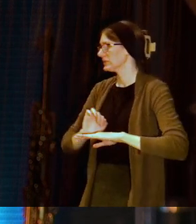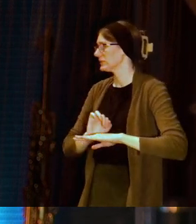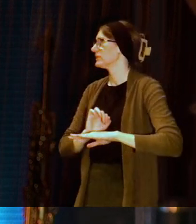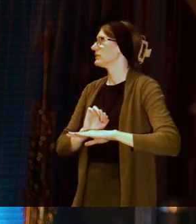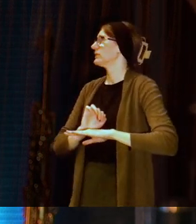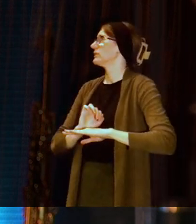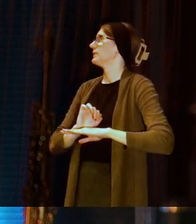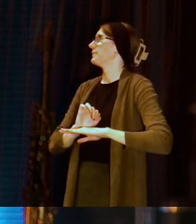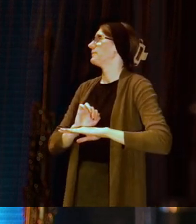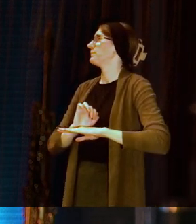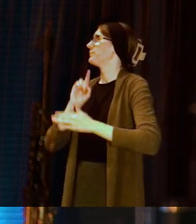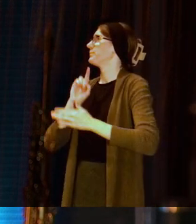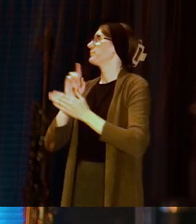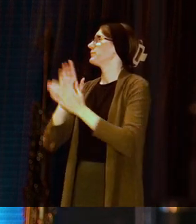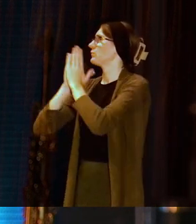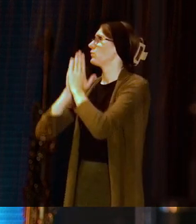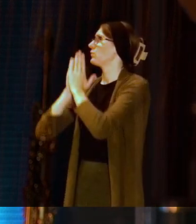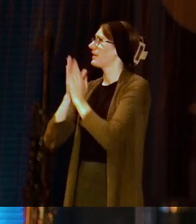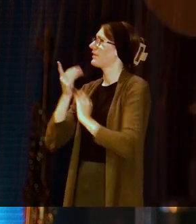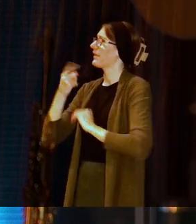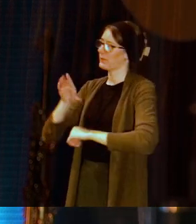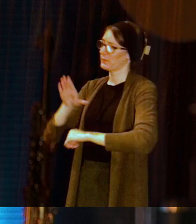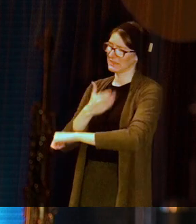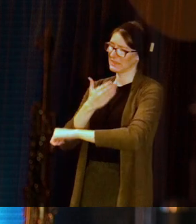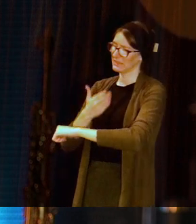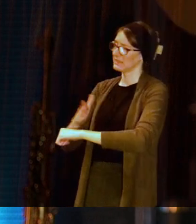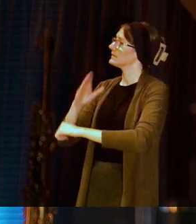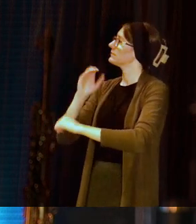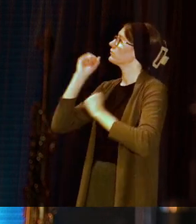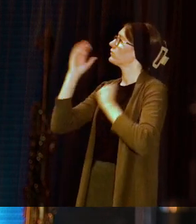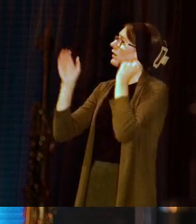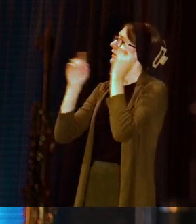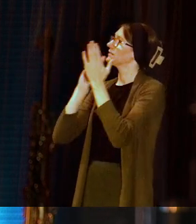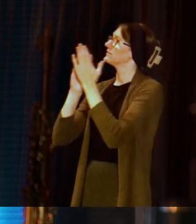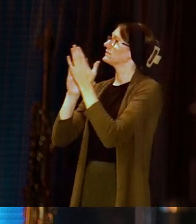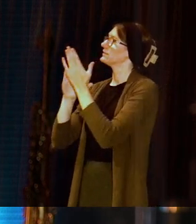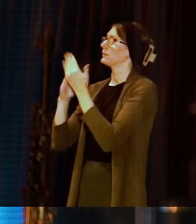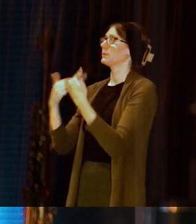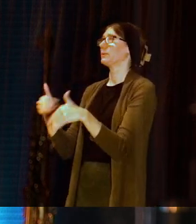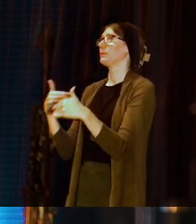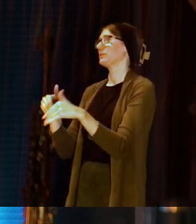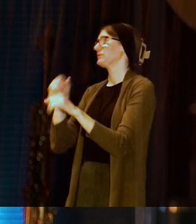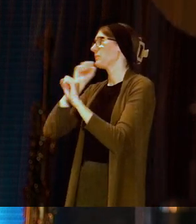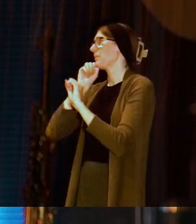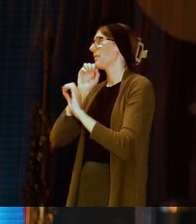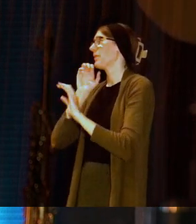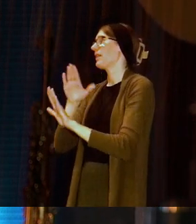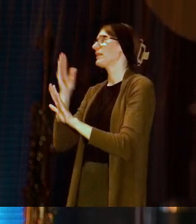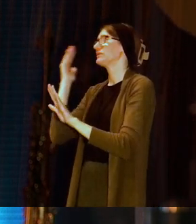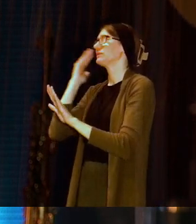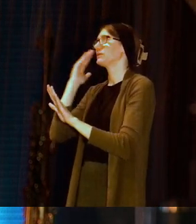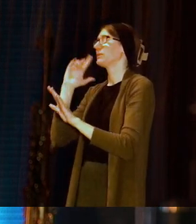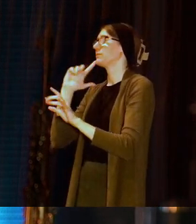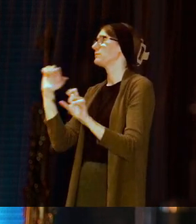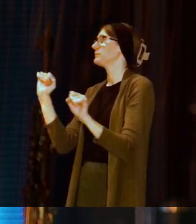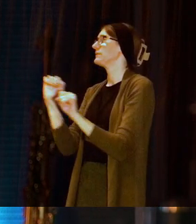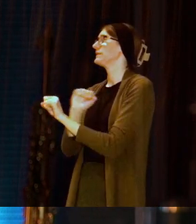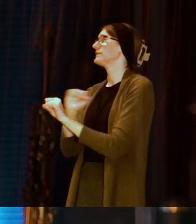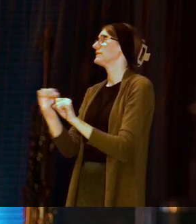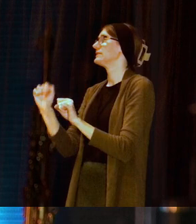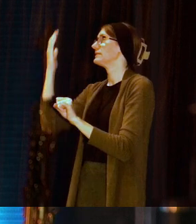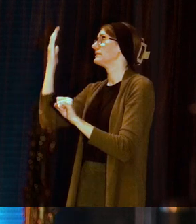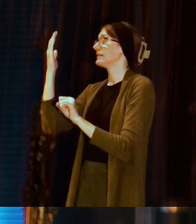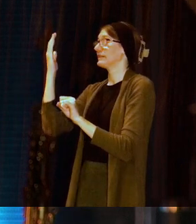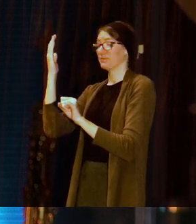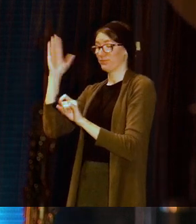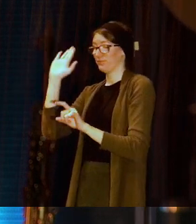pray that they would sing praises. And Lord, how blessed we are to know that indeed your